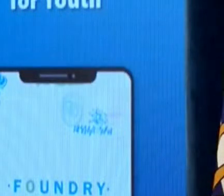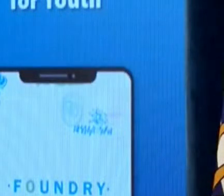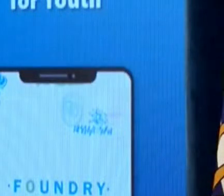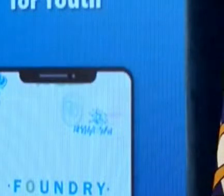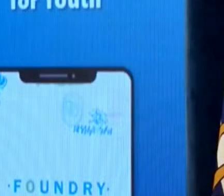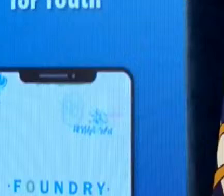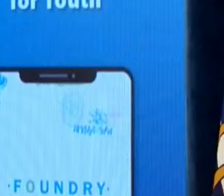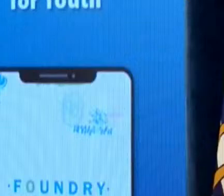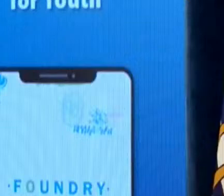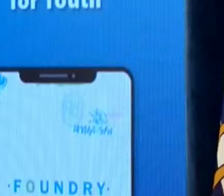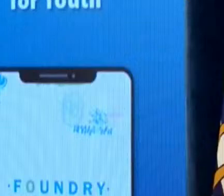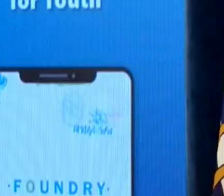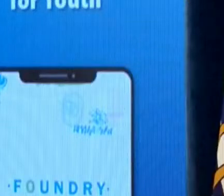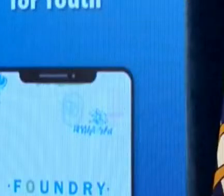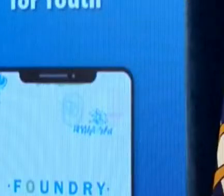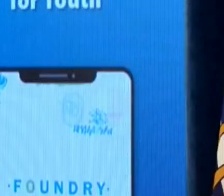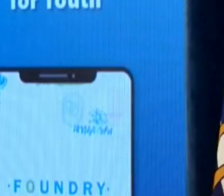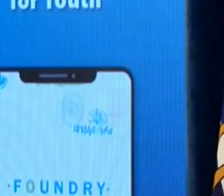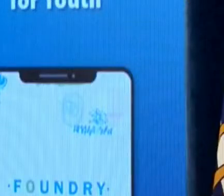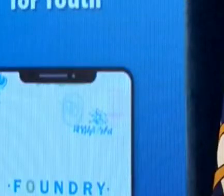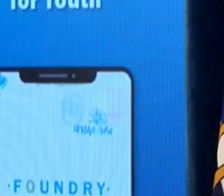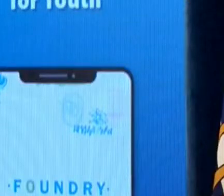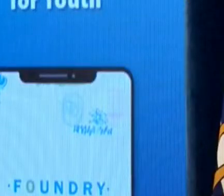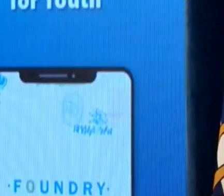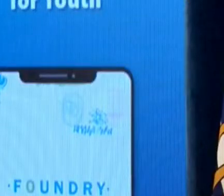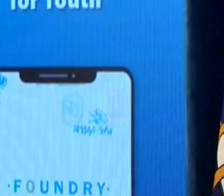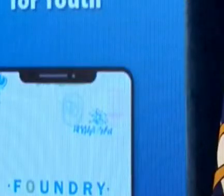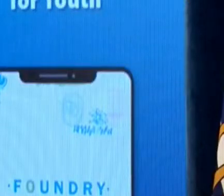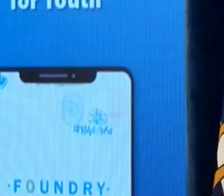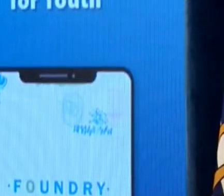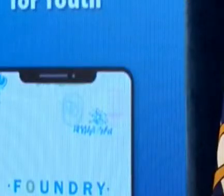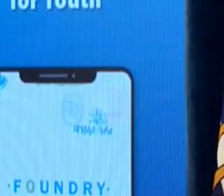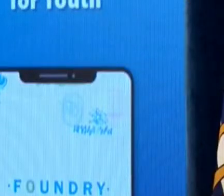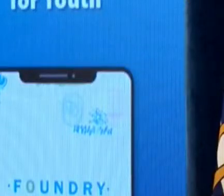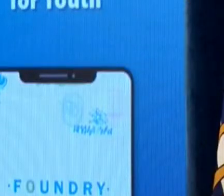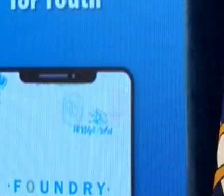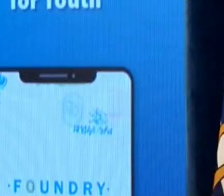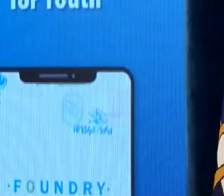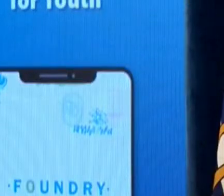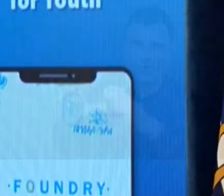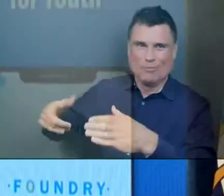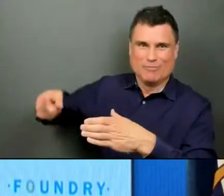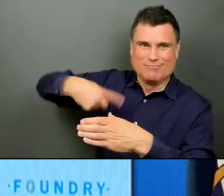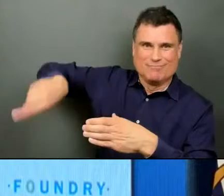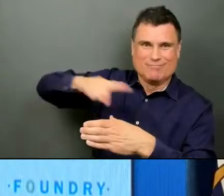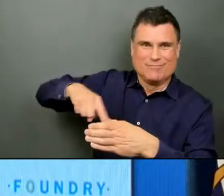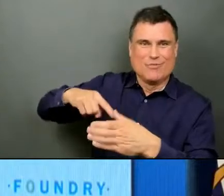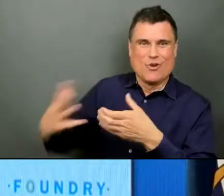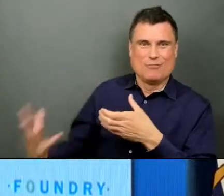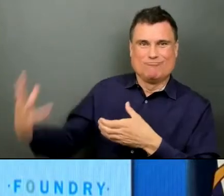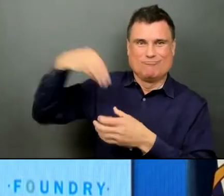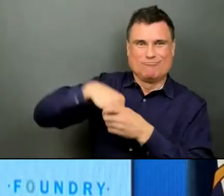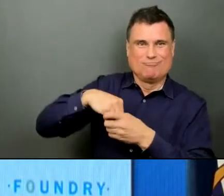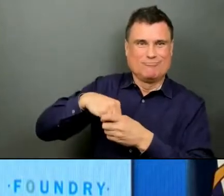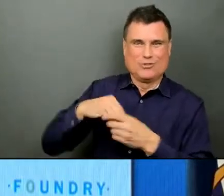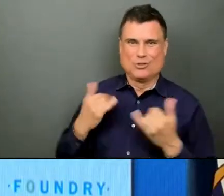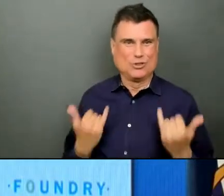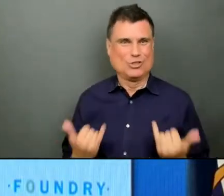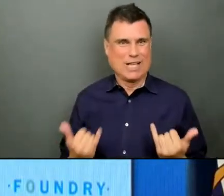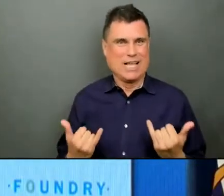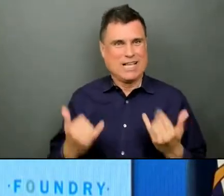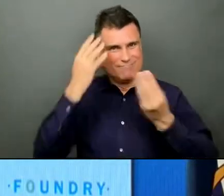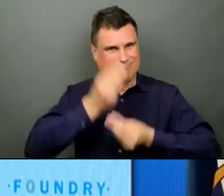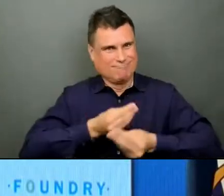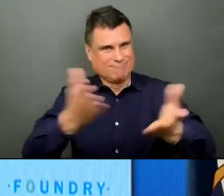Thank you, Minister, Steve, Sydney, and Christine, for joining us to mark this important day. Thank you for your time and